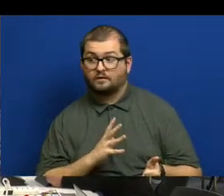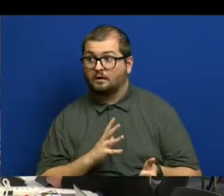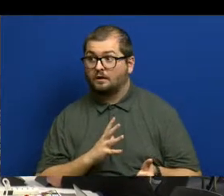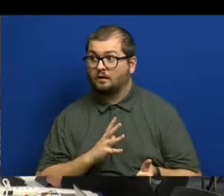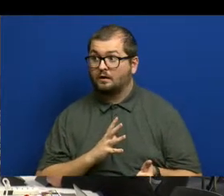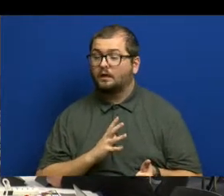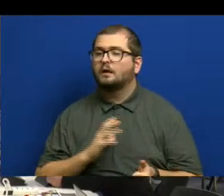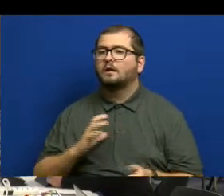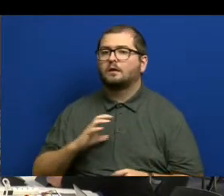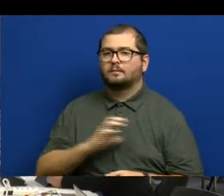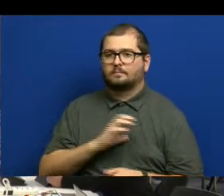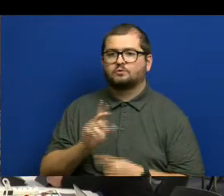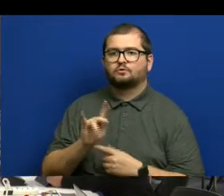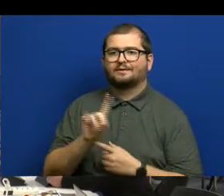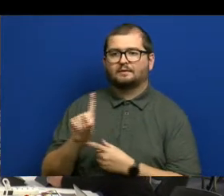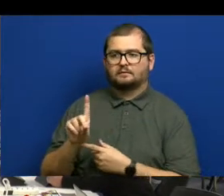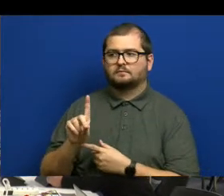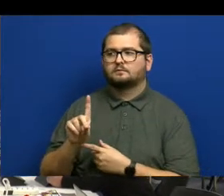This is Commissioner Kidd.